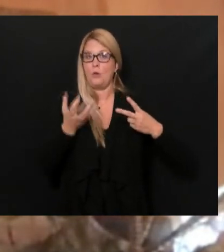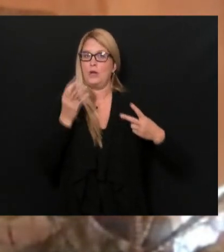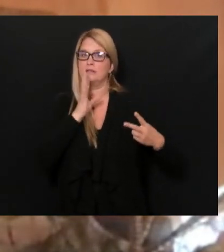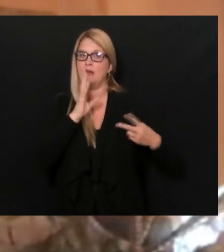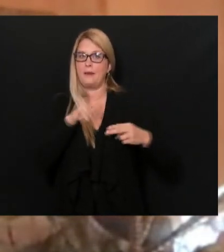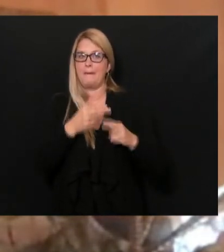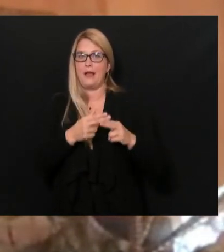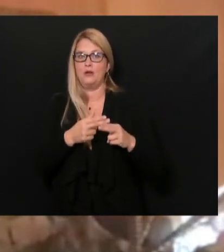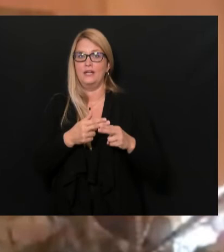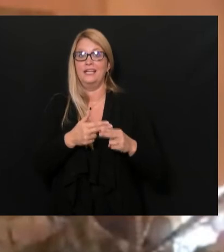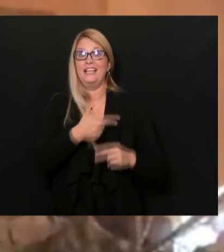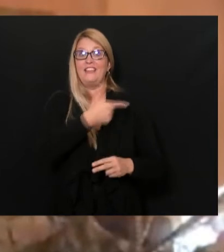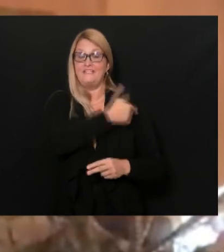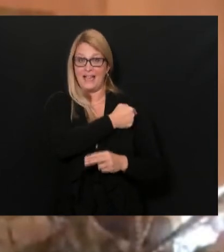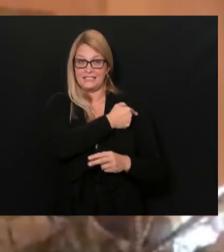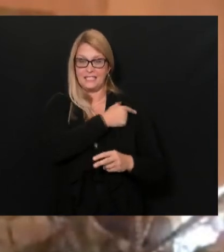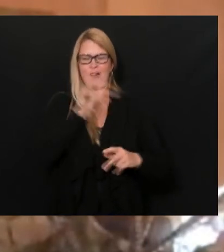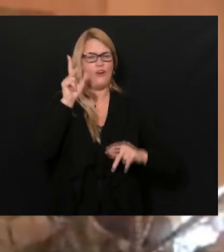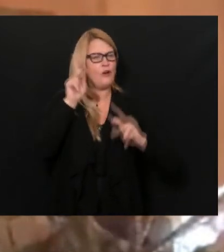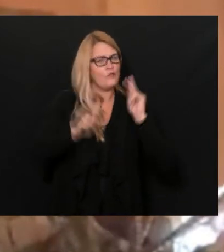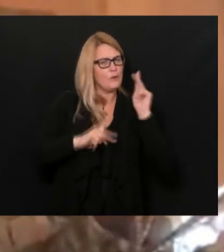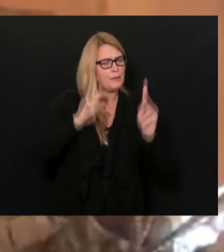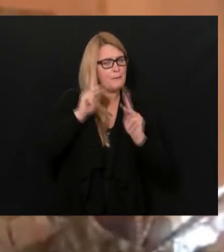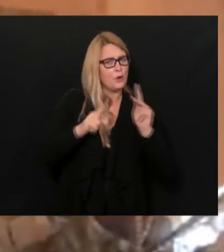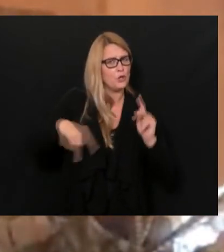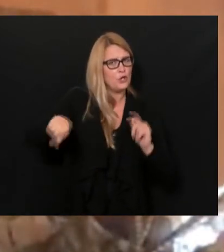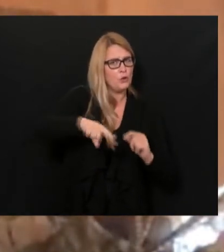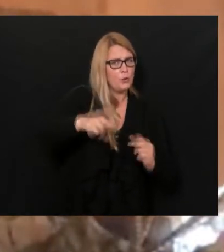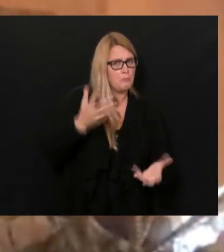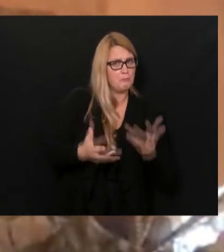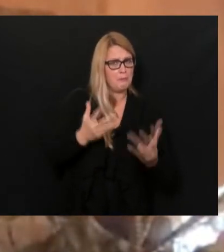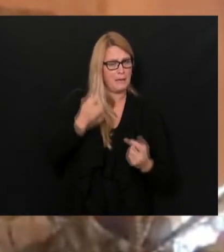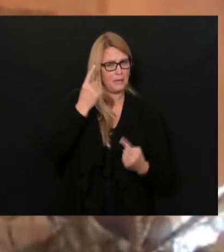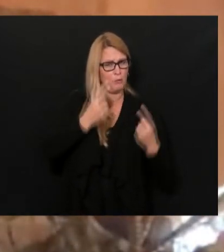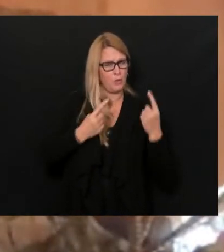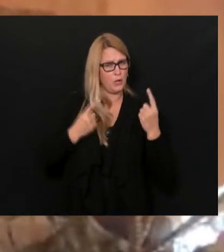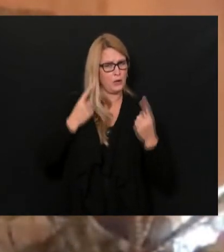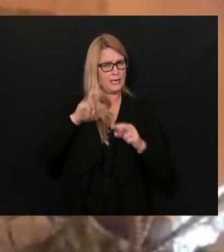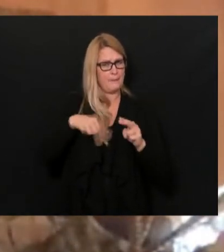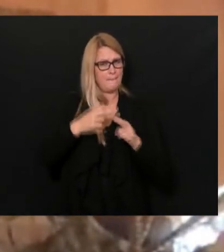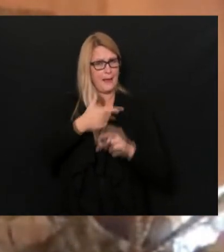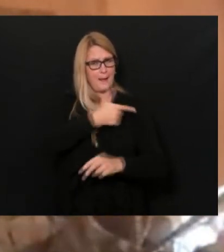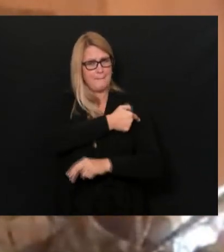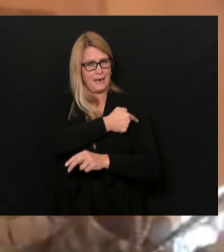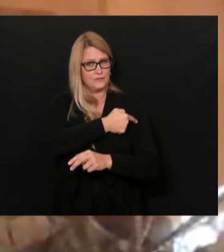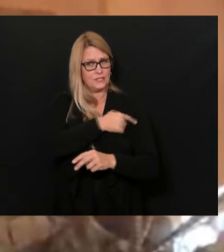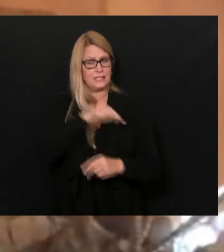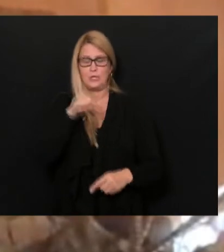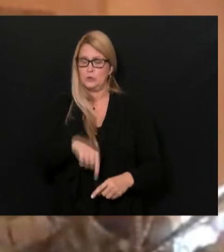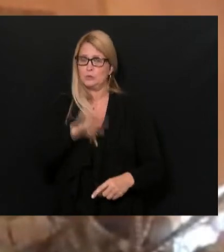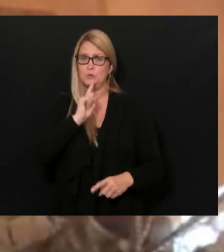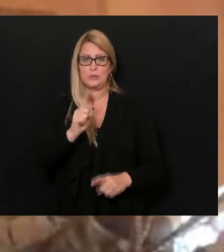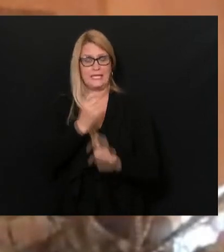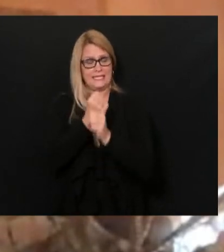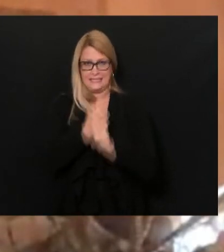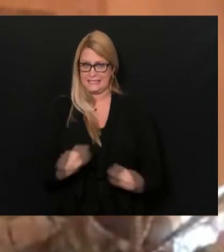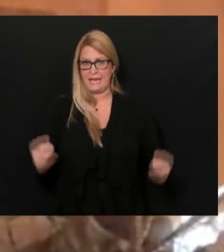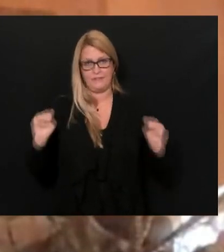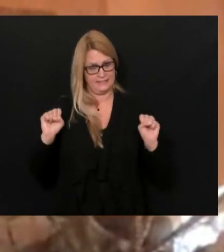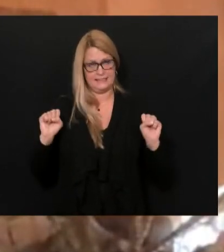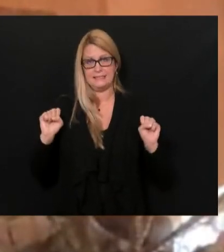vaccine. So for people out there who are worried, this may be the safest vaccine we've put out so far. The way it's constructed,